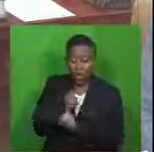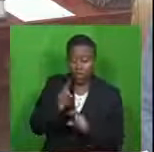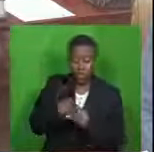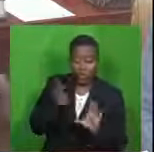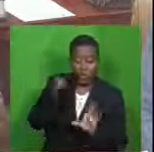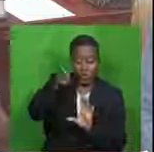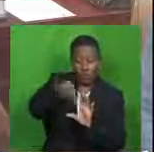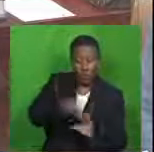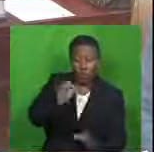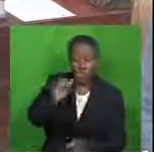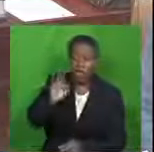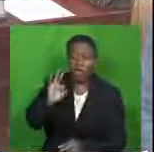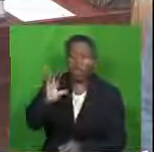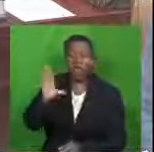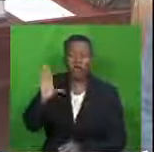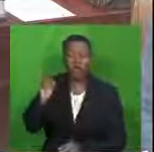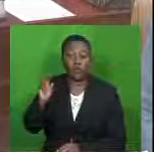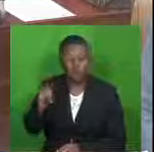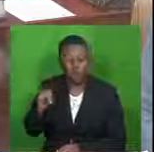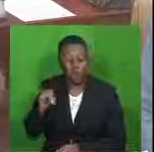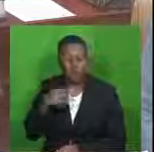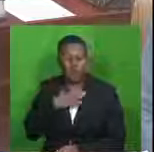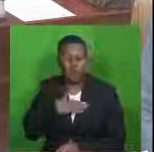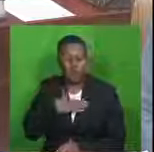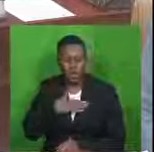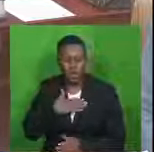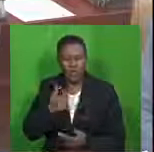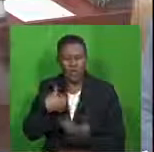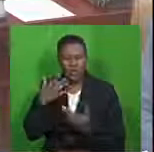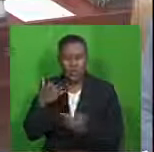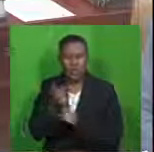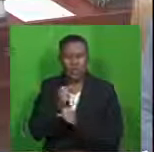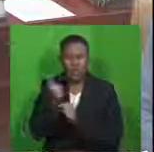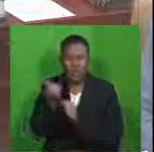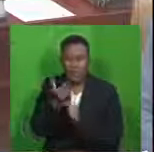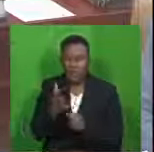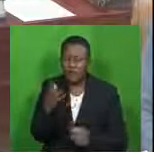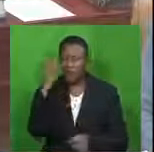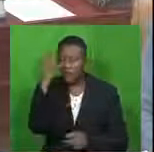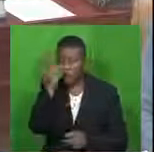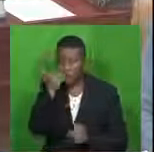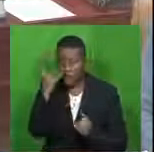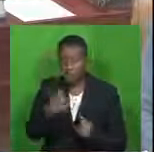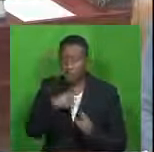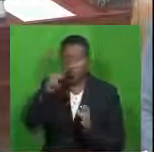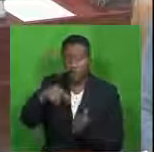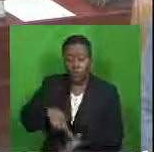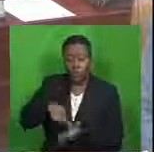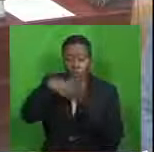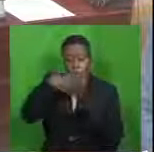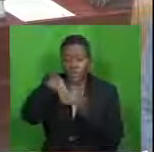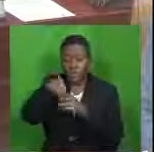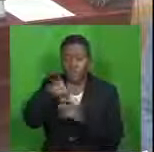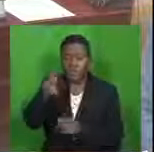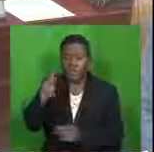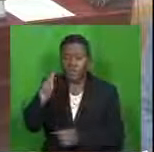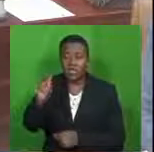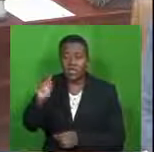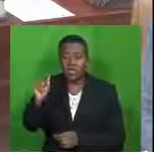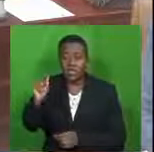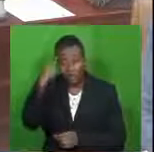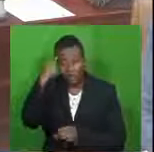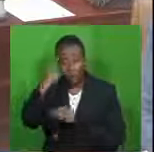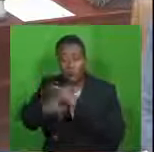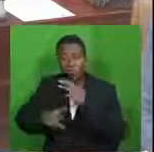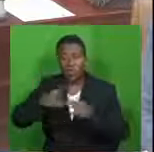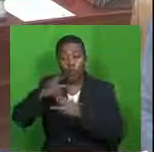trophy, and that we get represented in Qatar for the World Cup. So, Mr. Speaker, once again, let me thank you for the